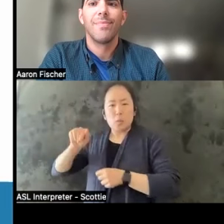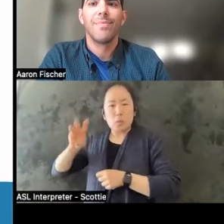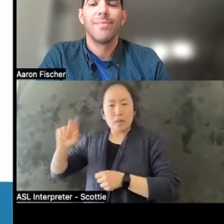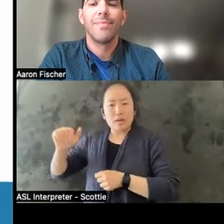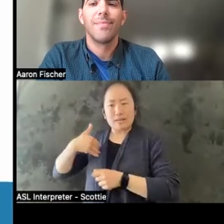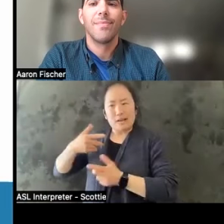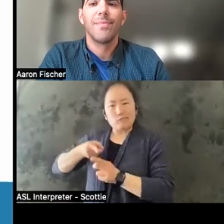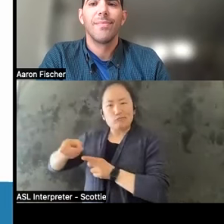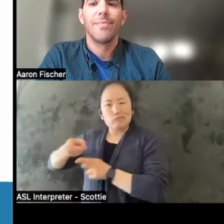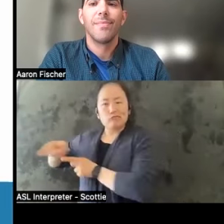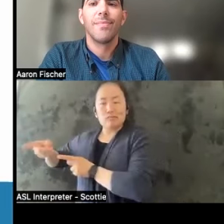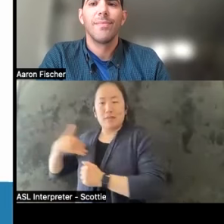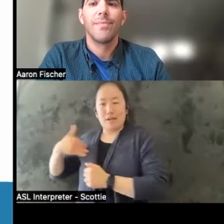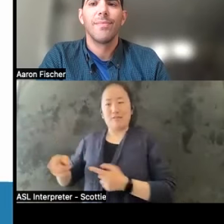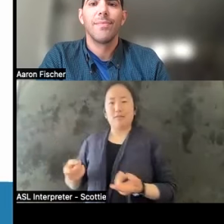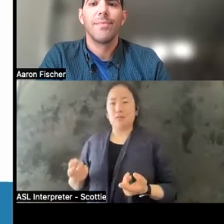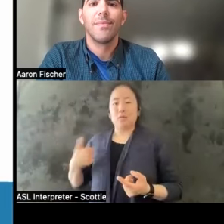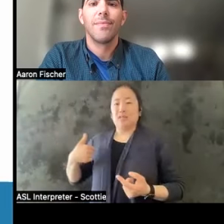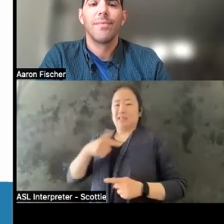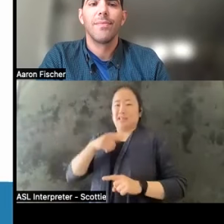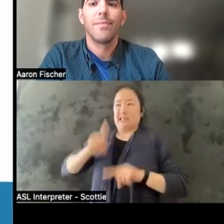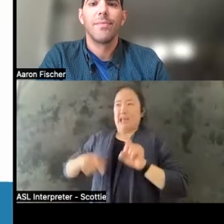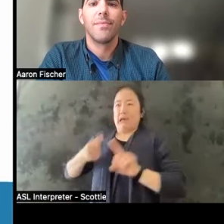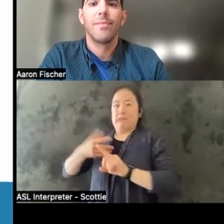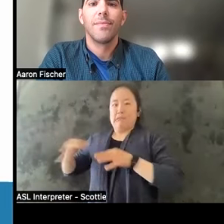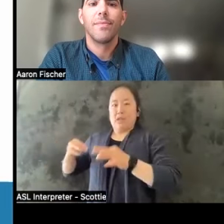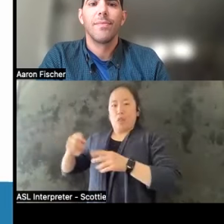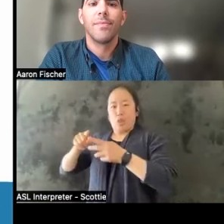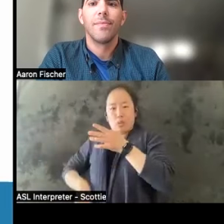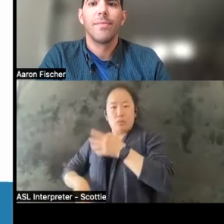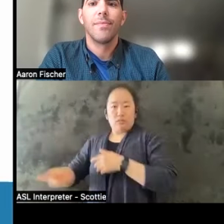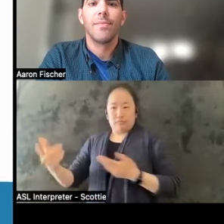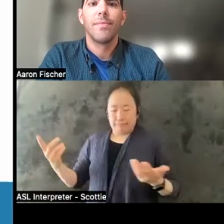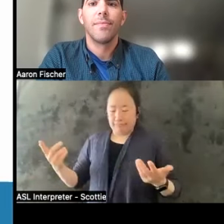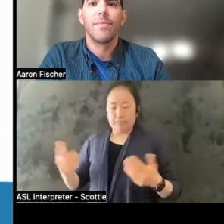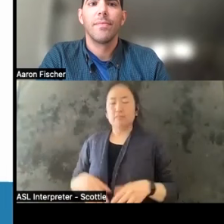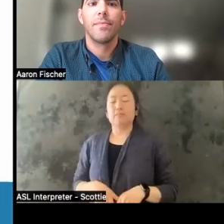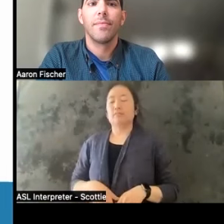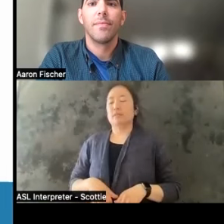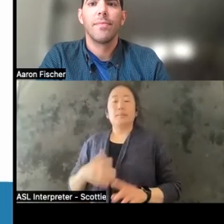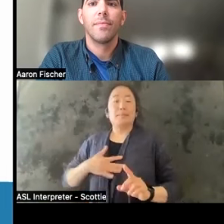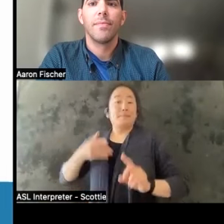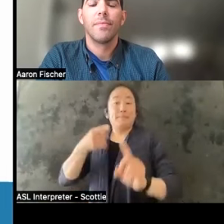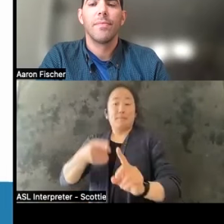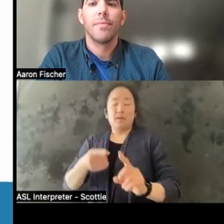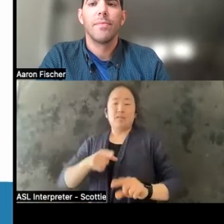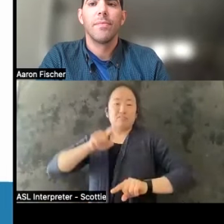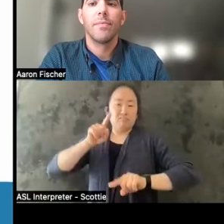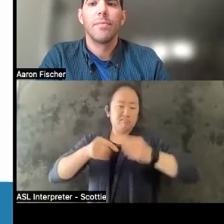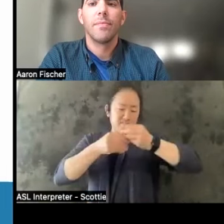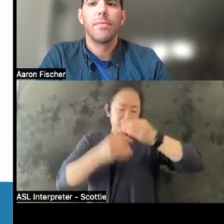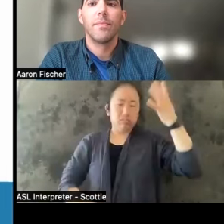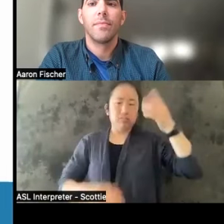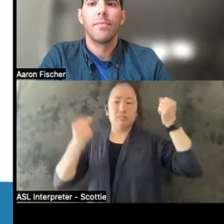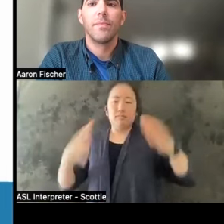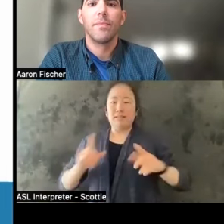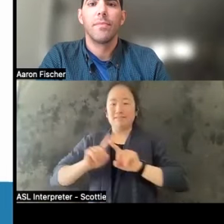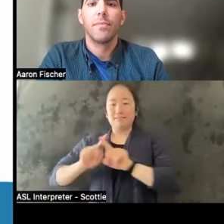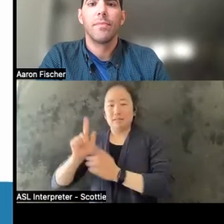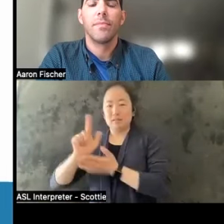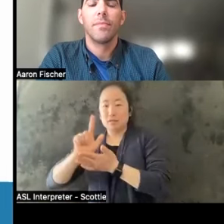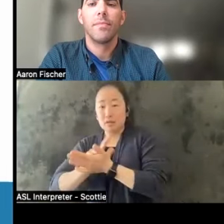them. But the point I would make is that there are various laws, they apply to different groups of people, but there's a big